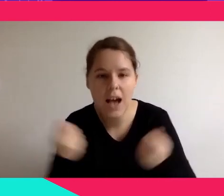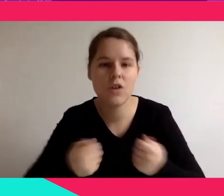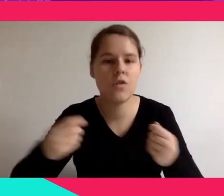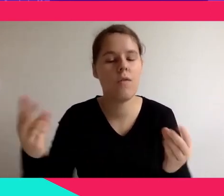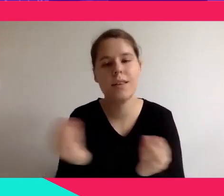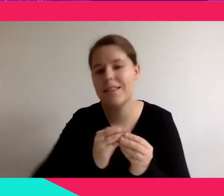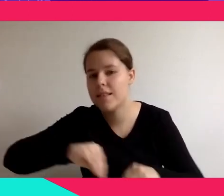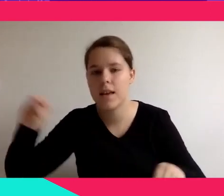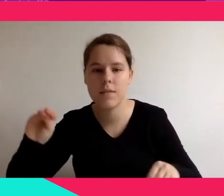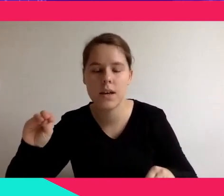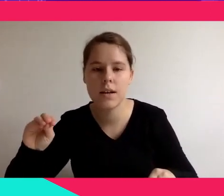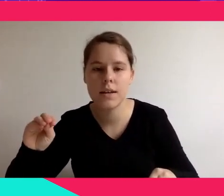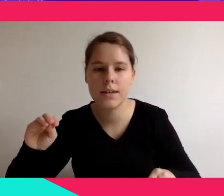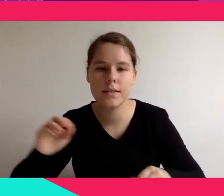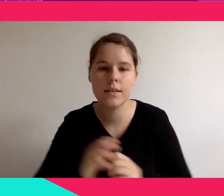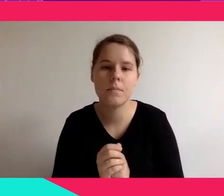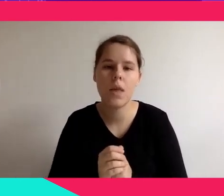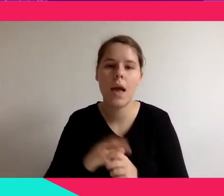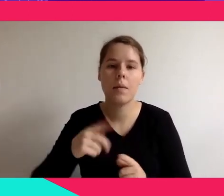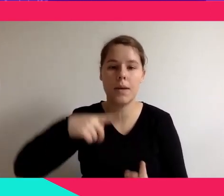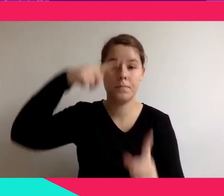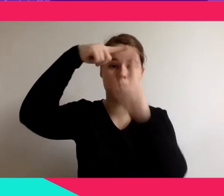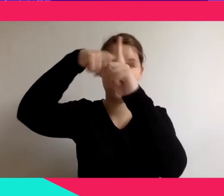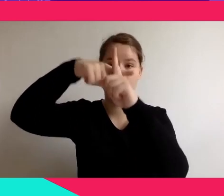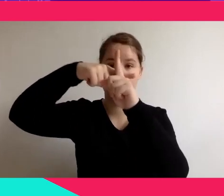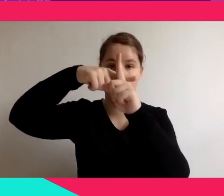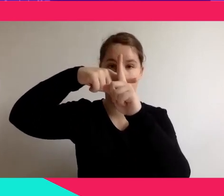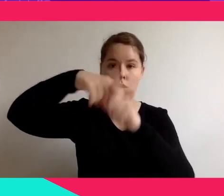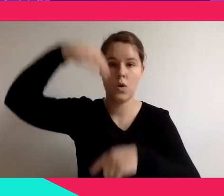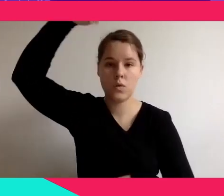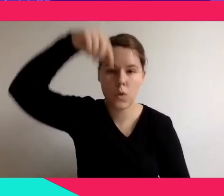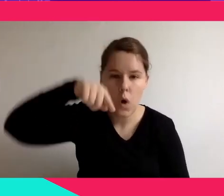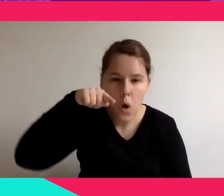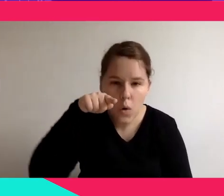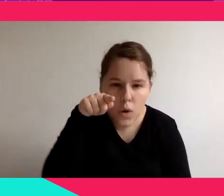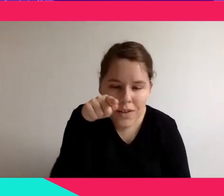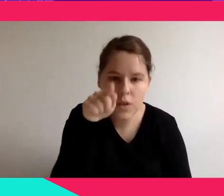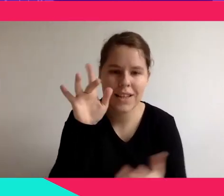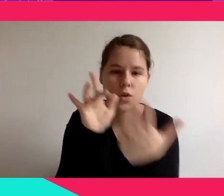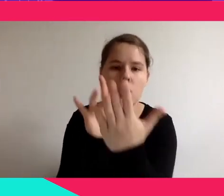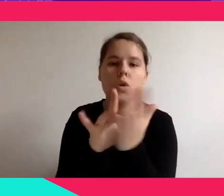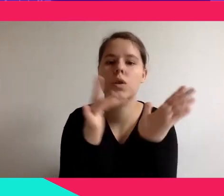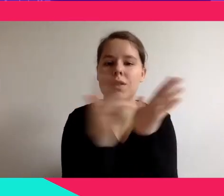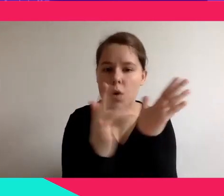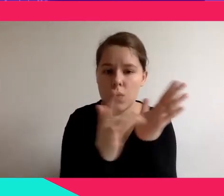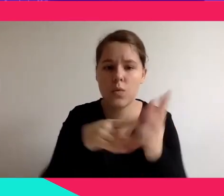intersection between enlightenment, experience, physical and digital. And I'm going to give you a couple of examples now of things that we've